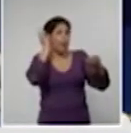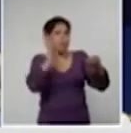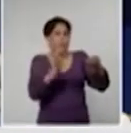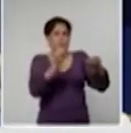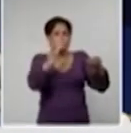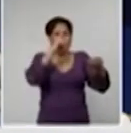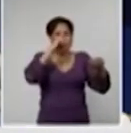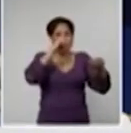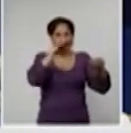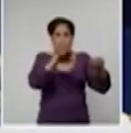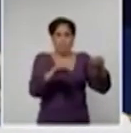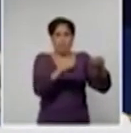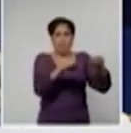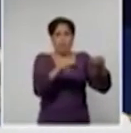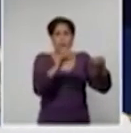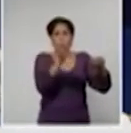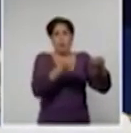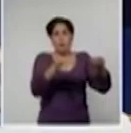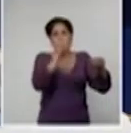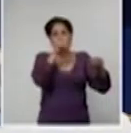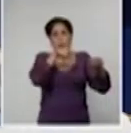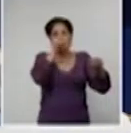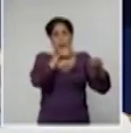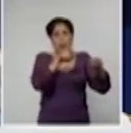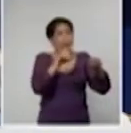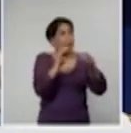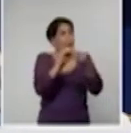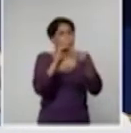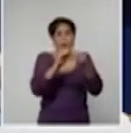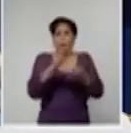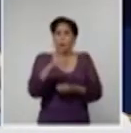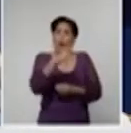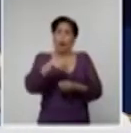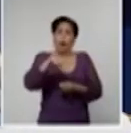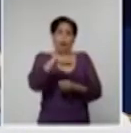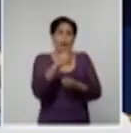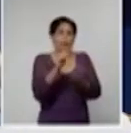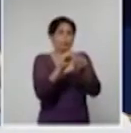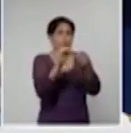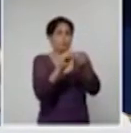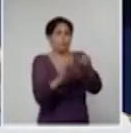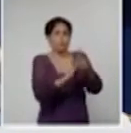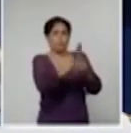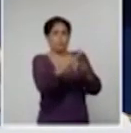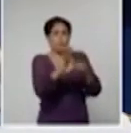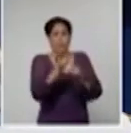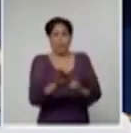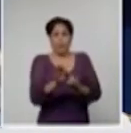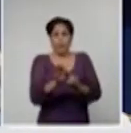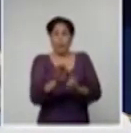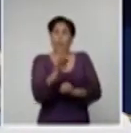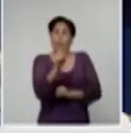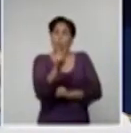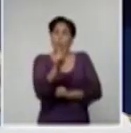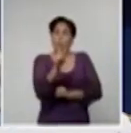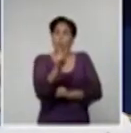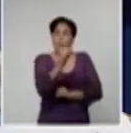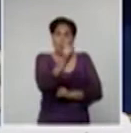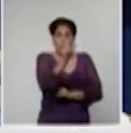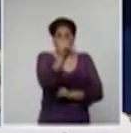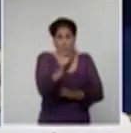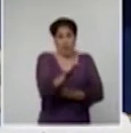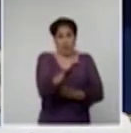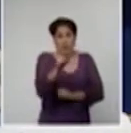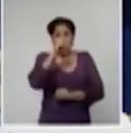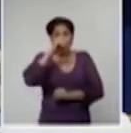which 250, that is 95.8%, have already recovered and are